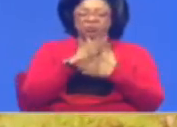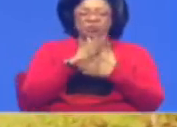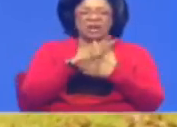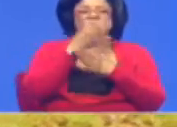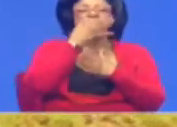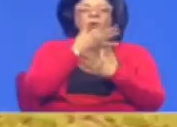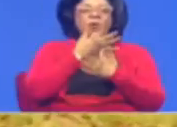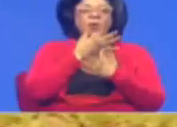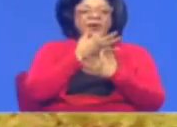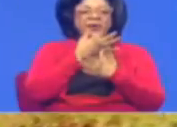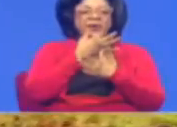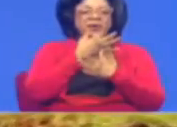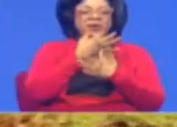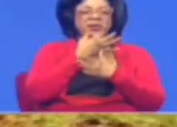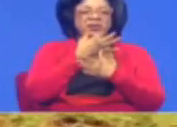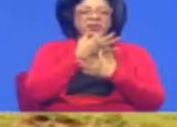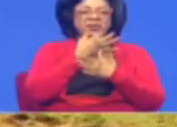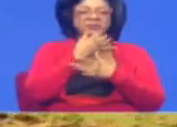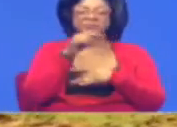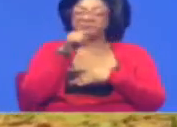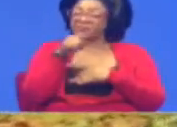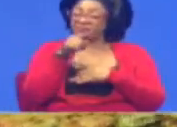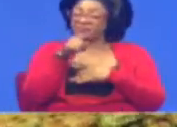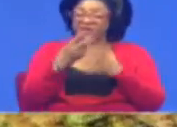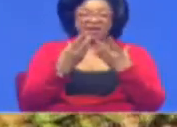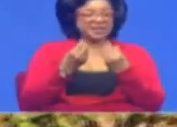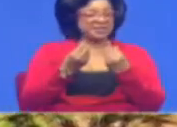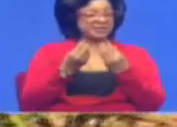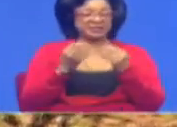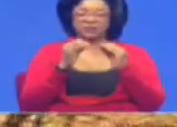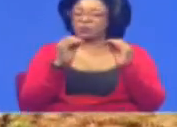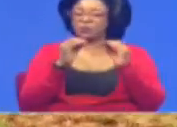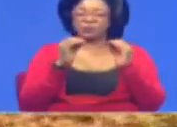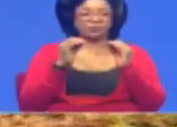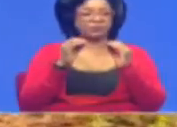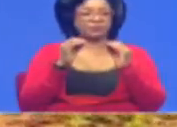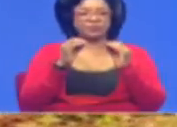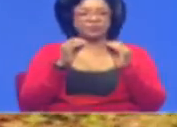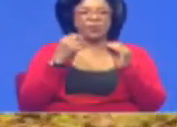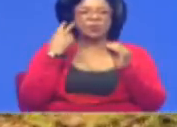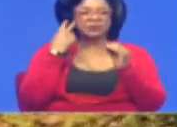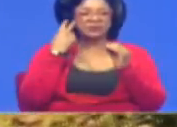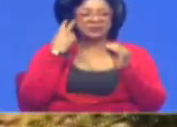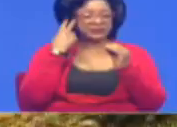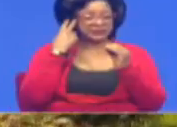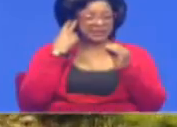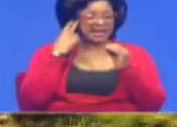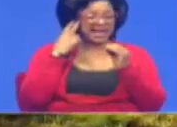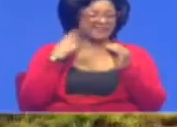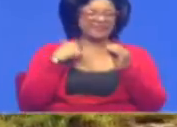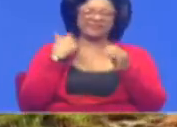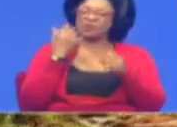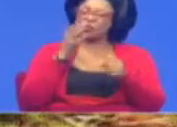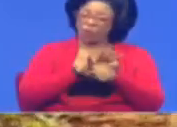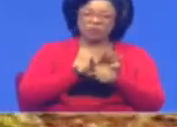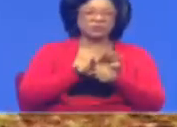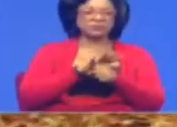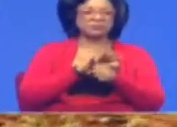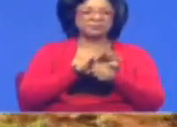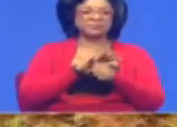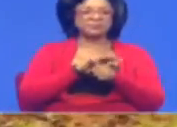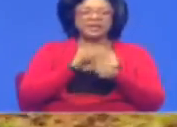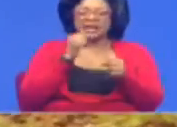this is not easy. Seeing vile sasa kumeja kichaka, I can't trace my brother's